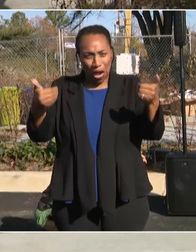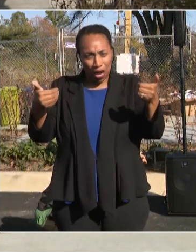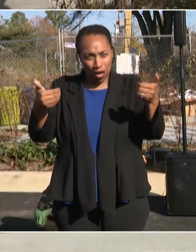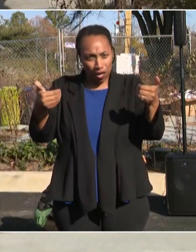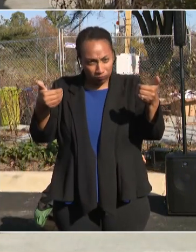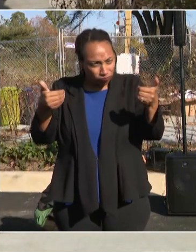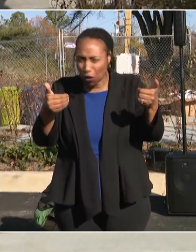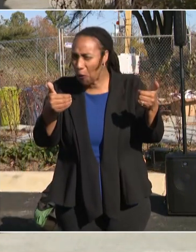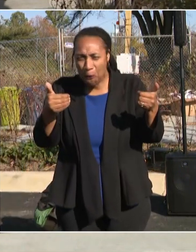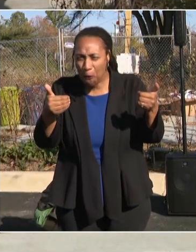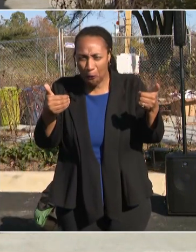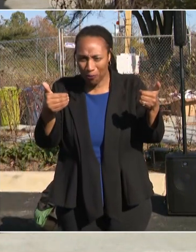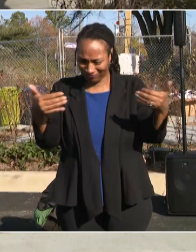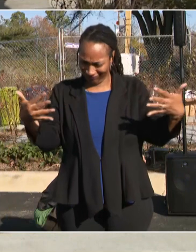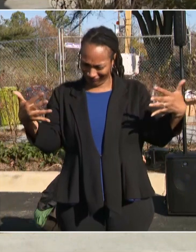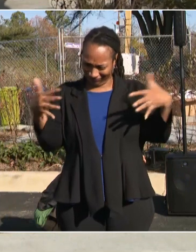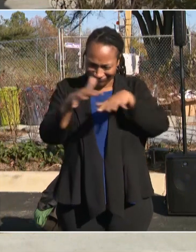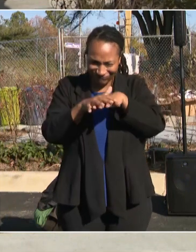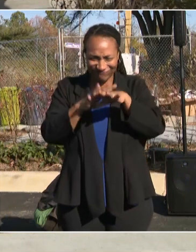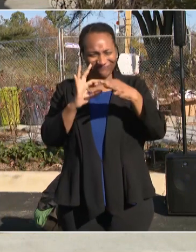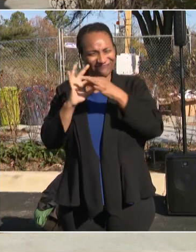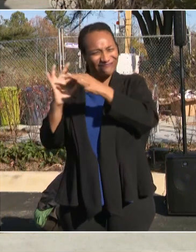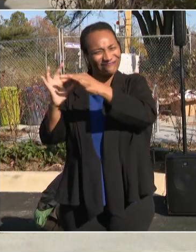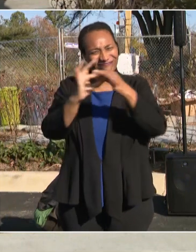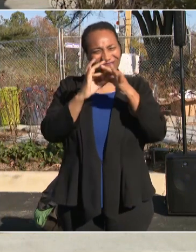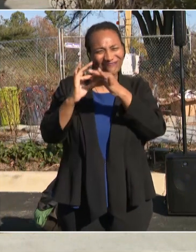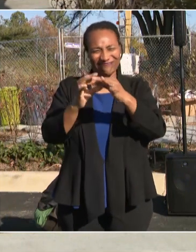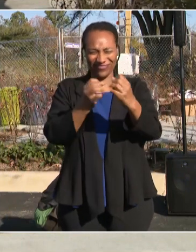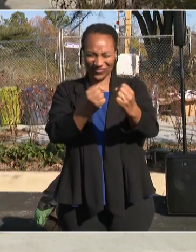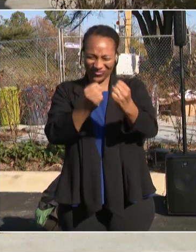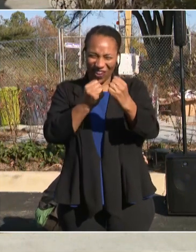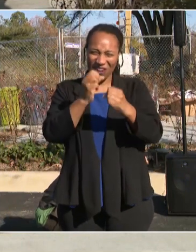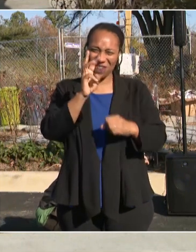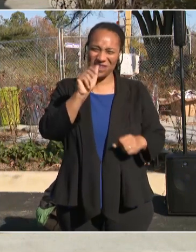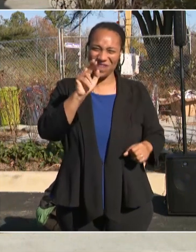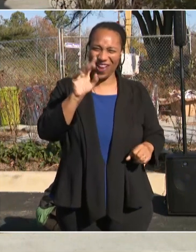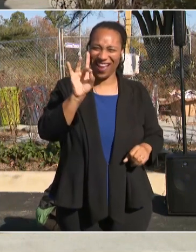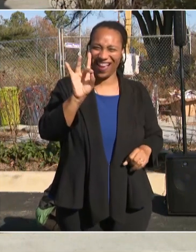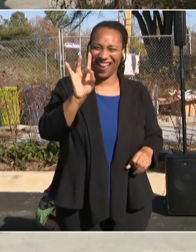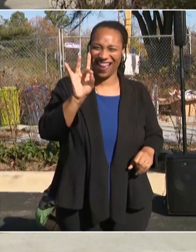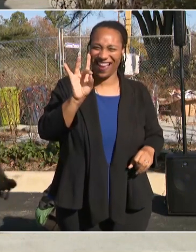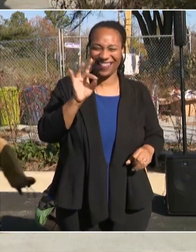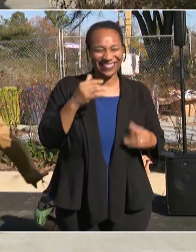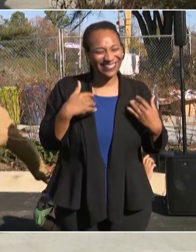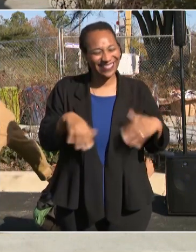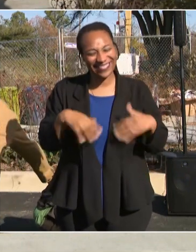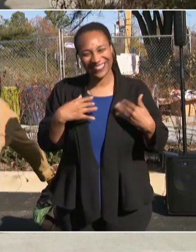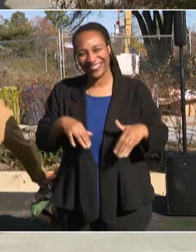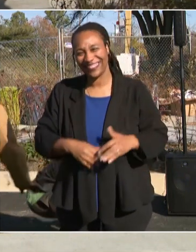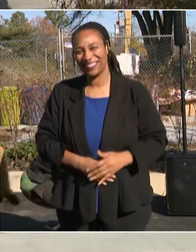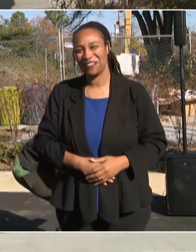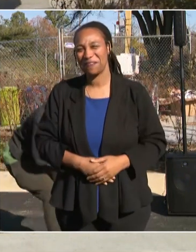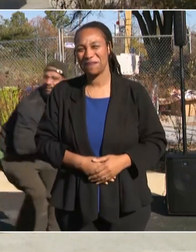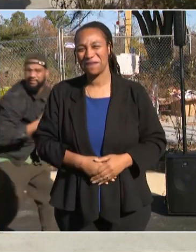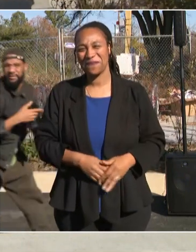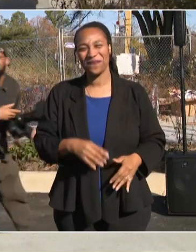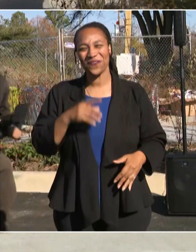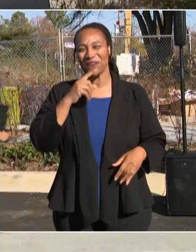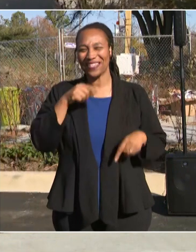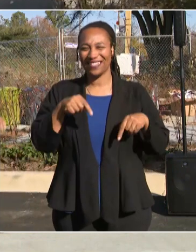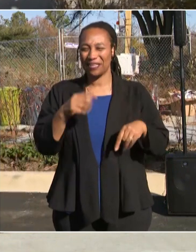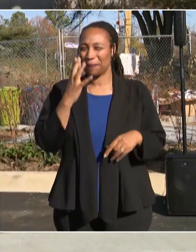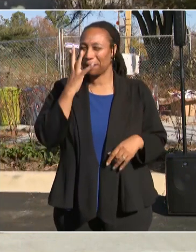as strong as everyone thrives. And so that's why this beautiful bridge is